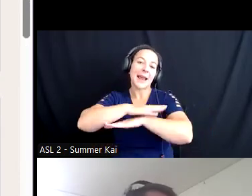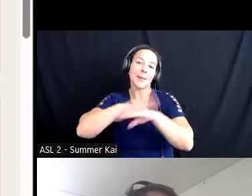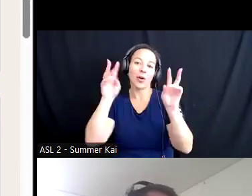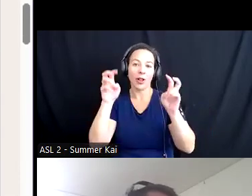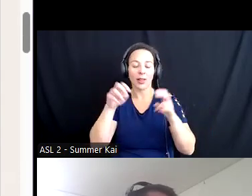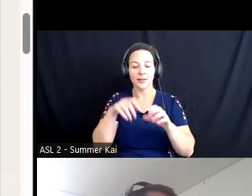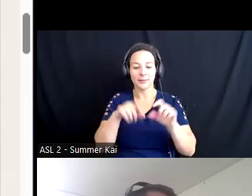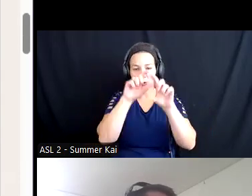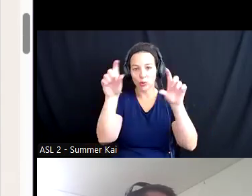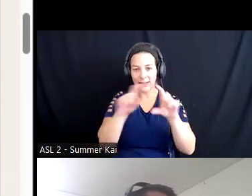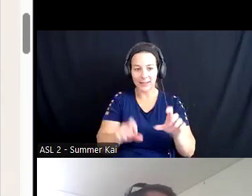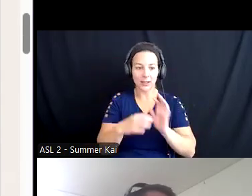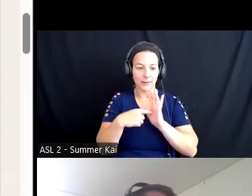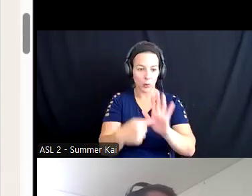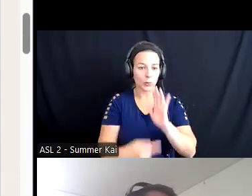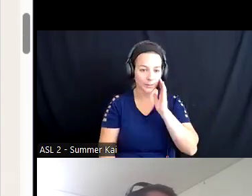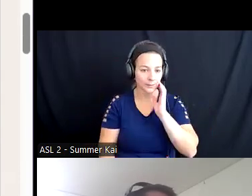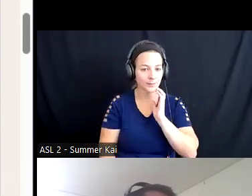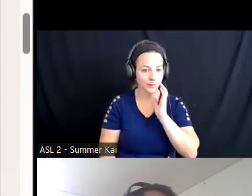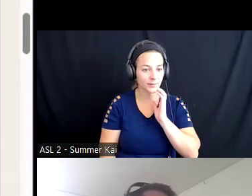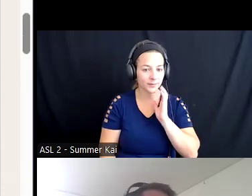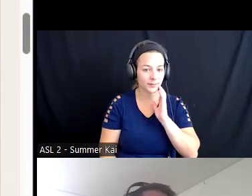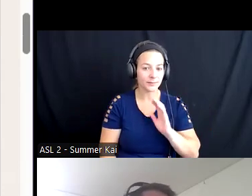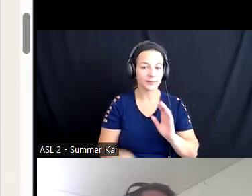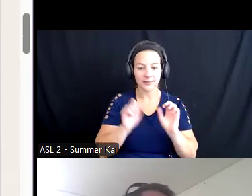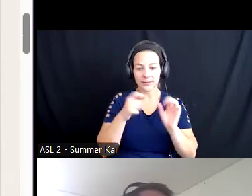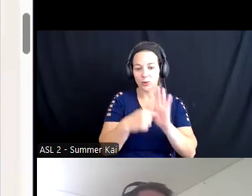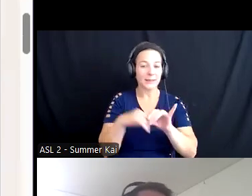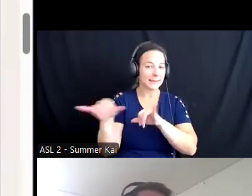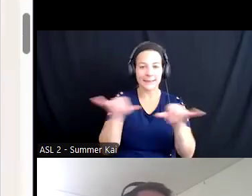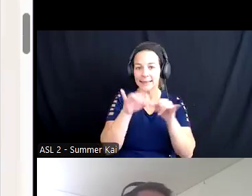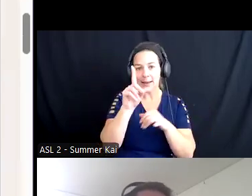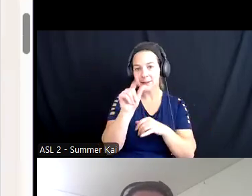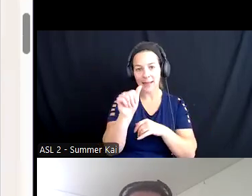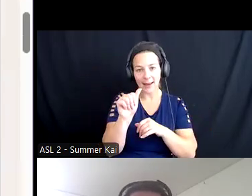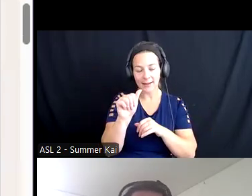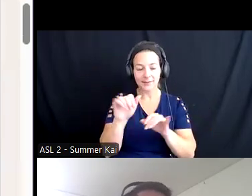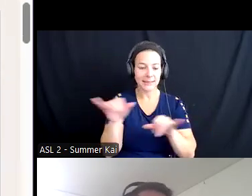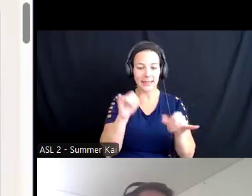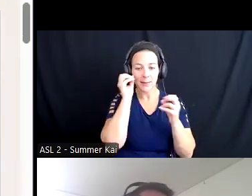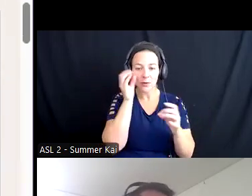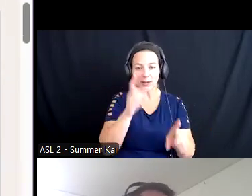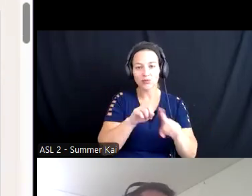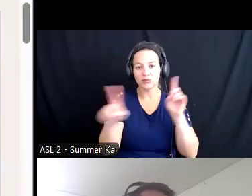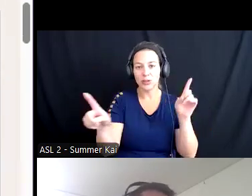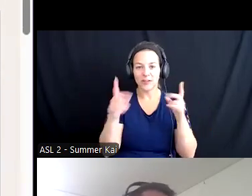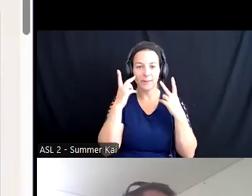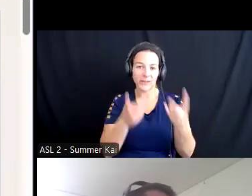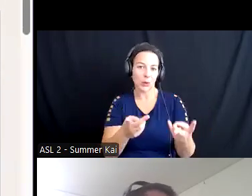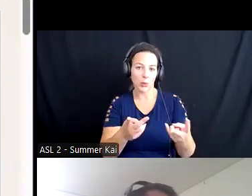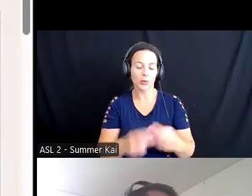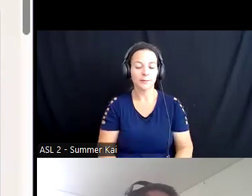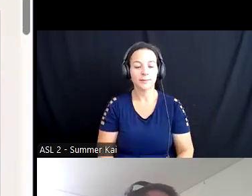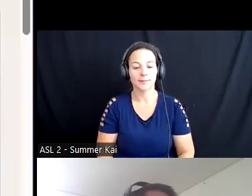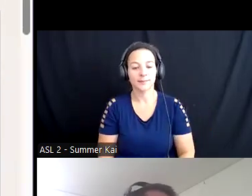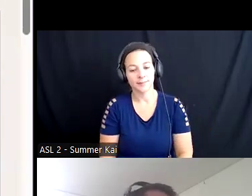I'll do that now just to demonstrate that that reveals the same data in table views. I'll switch back to the chart